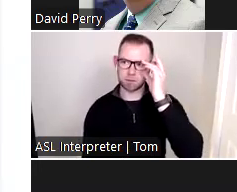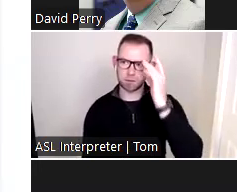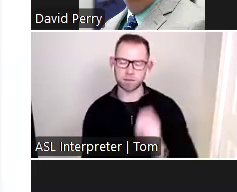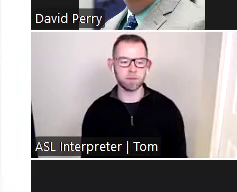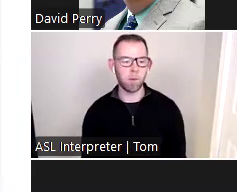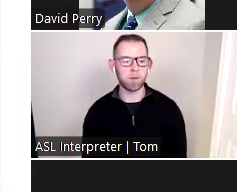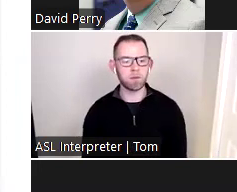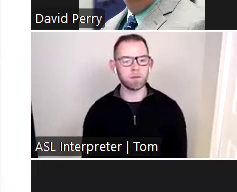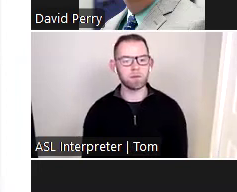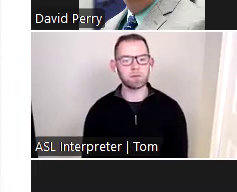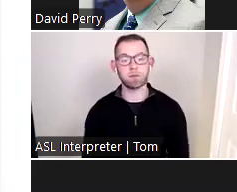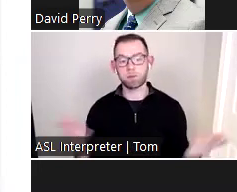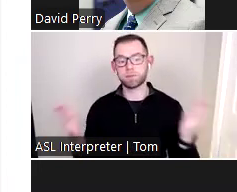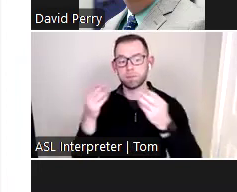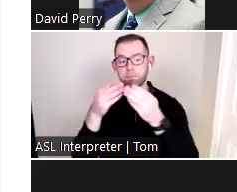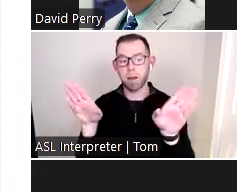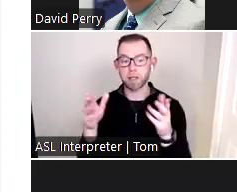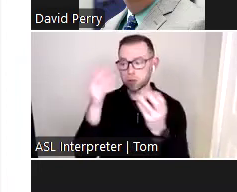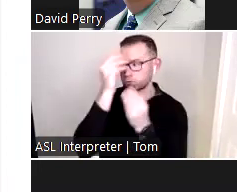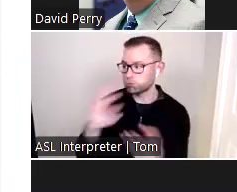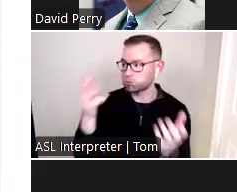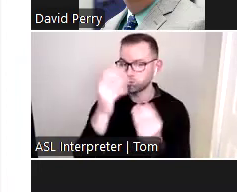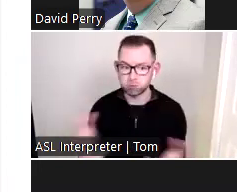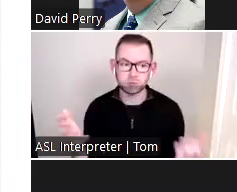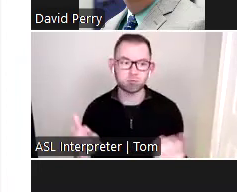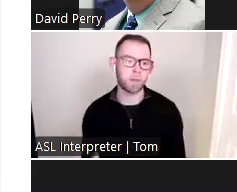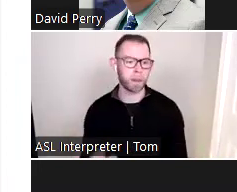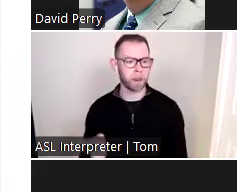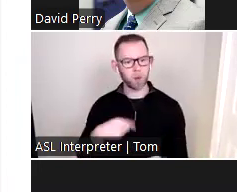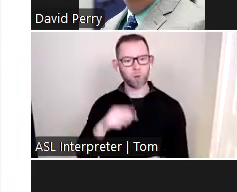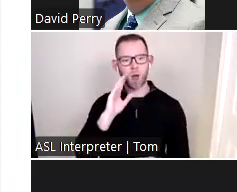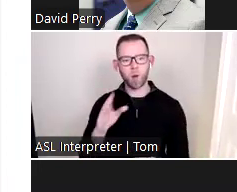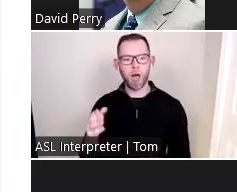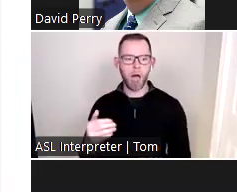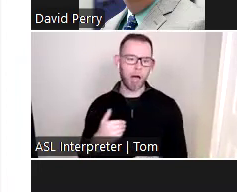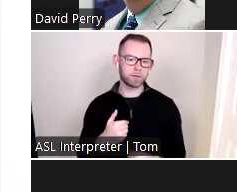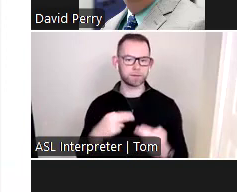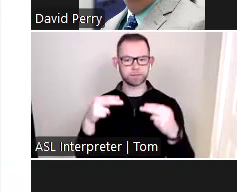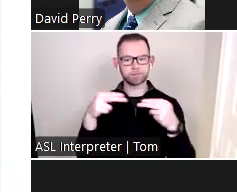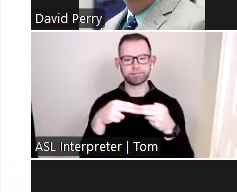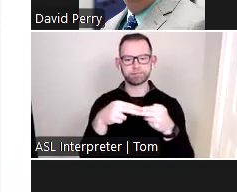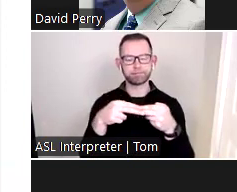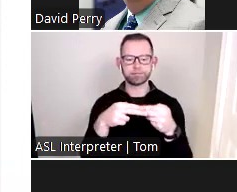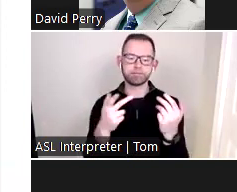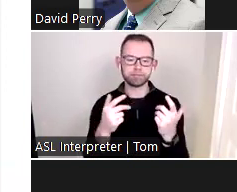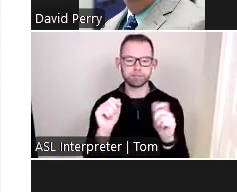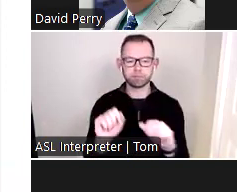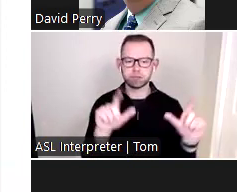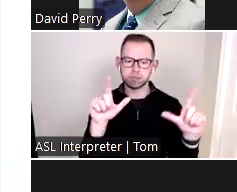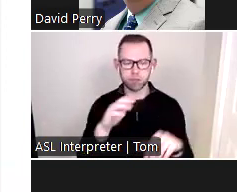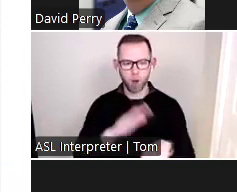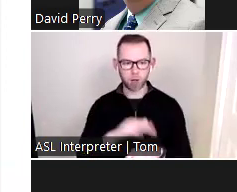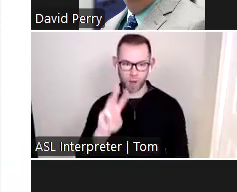So for our public outreach, we intend to have vignettes, which are slideshows with a voiceover that we'll post on our